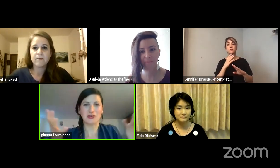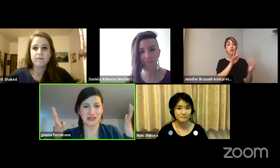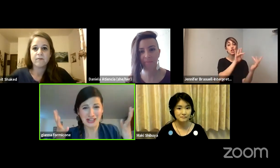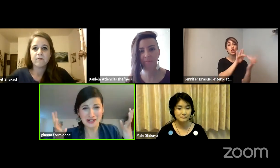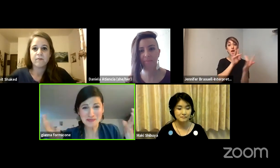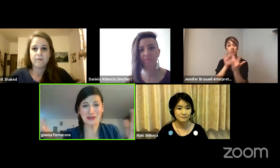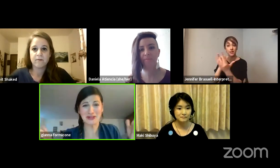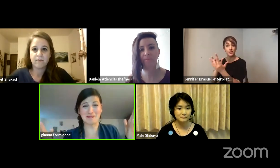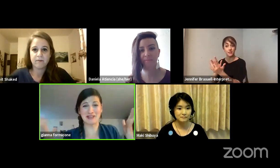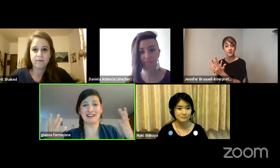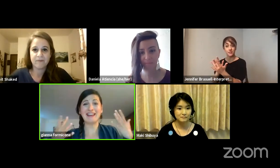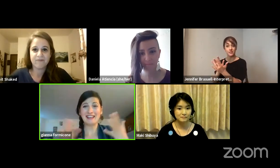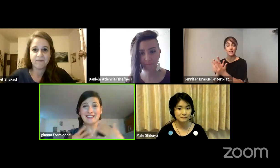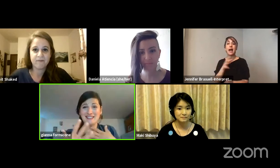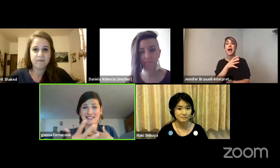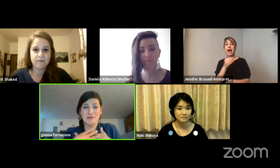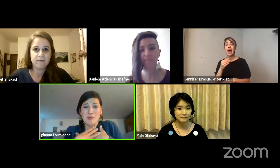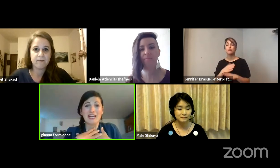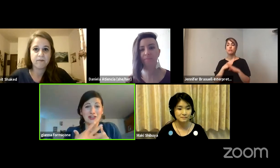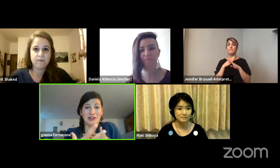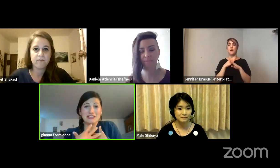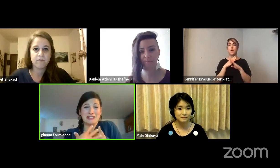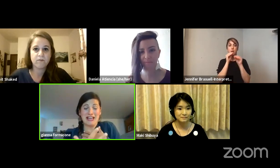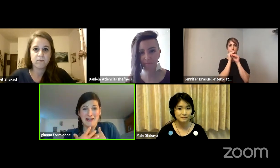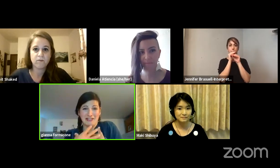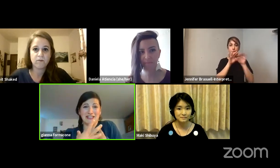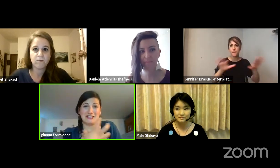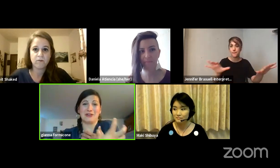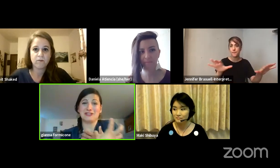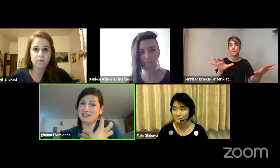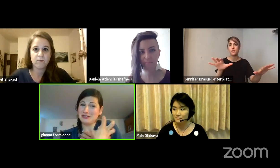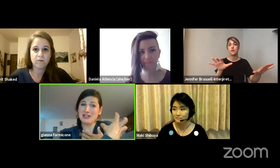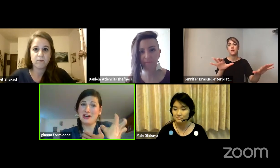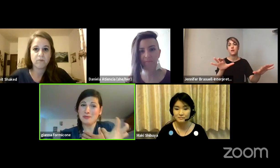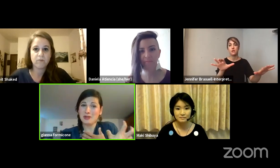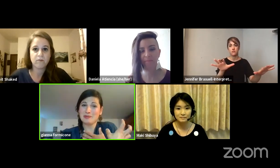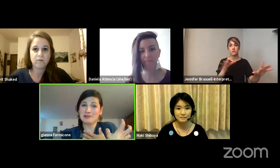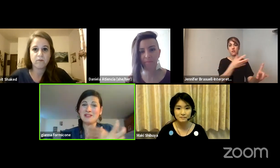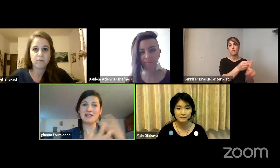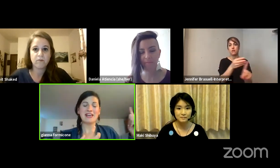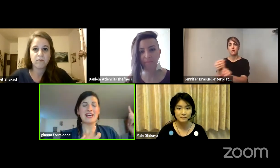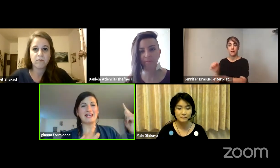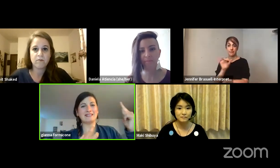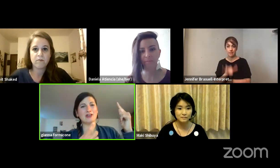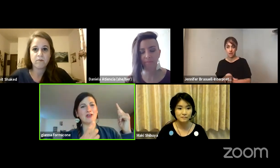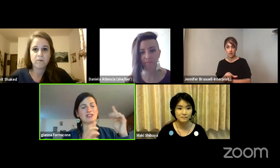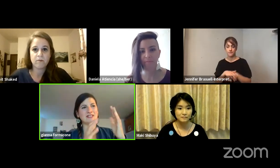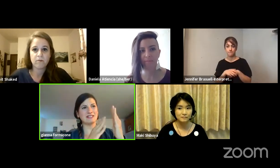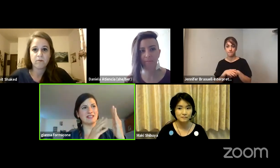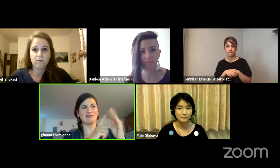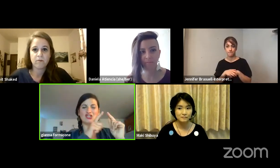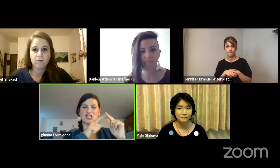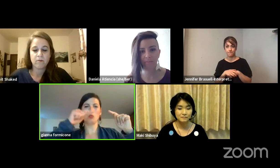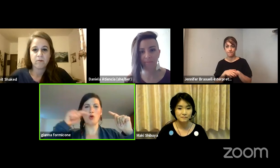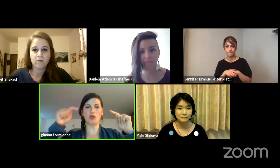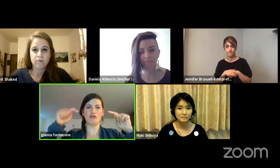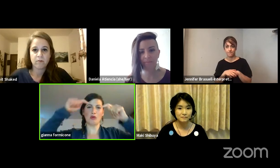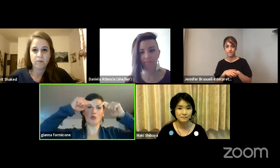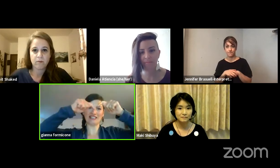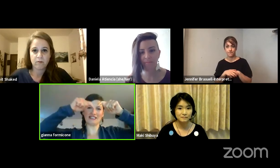of Corona, because I mean, it is, we cannot have this contact with the other people, and the audience can